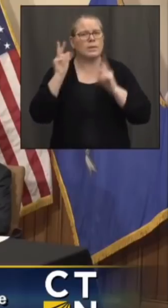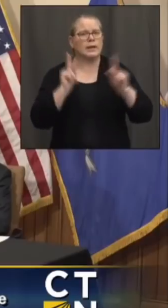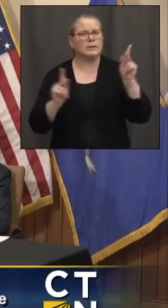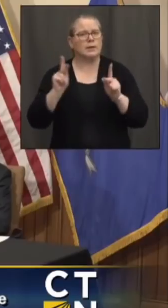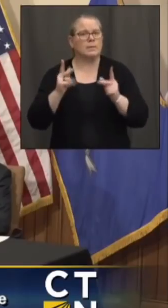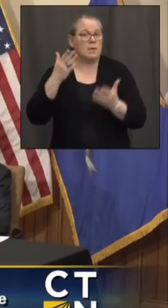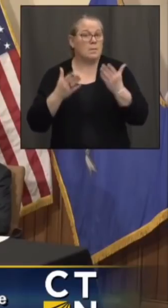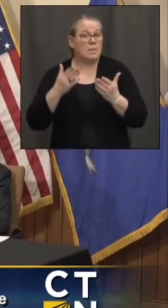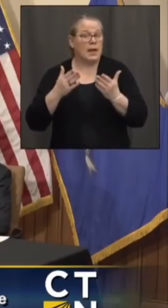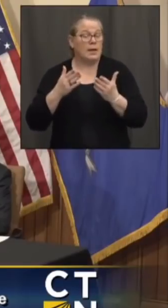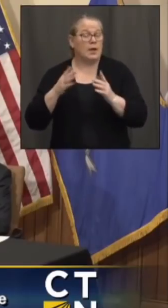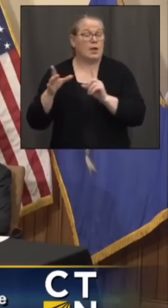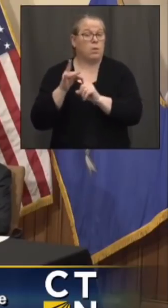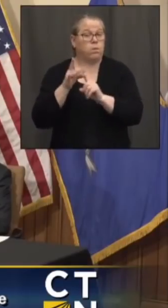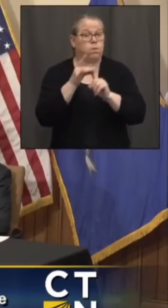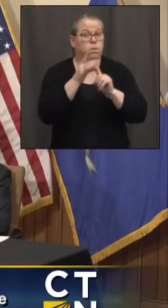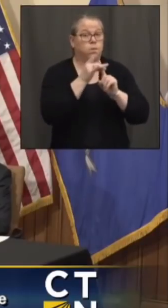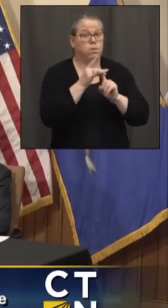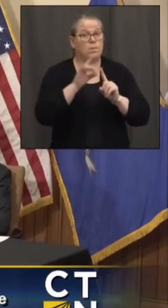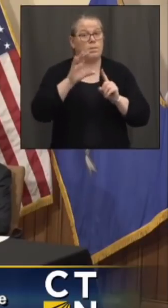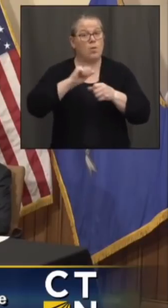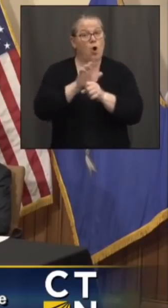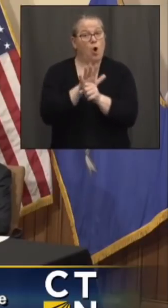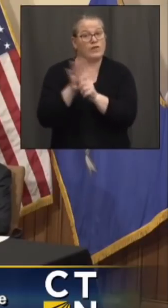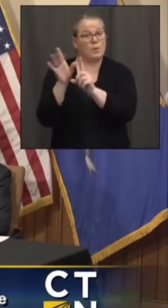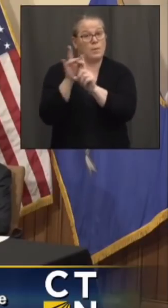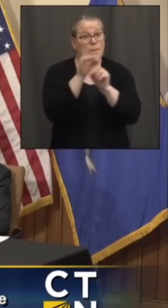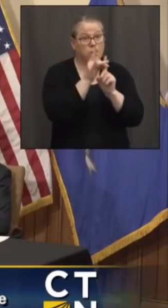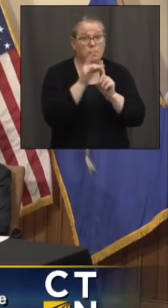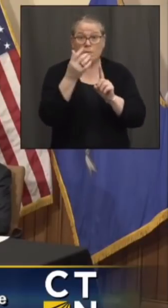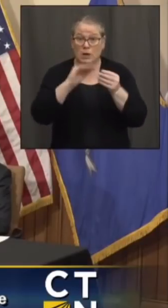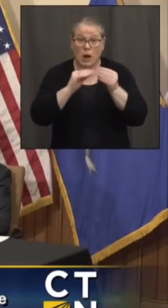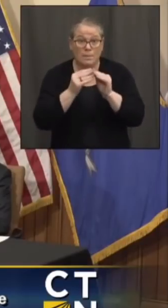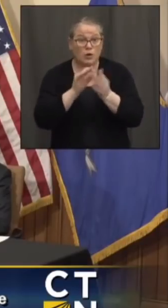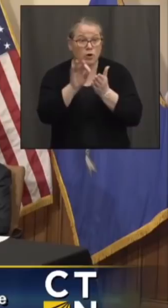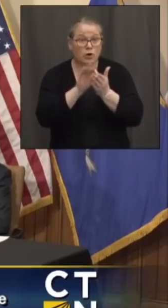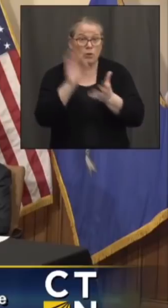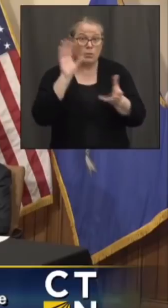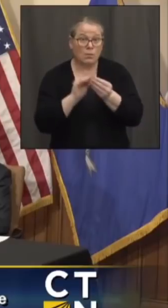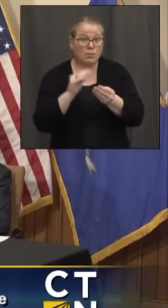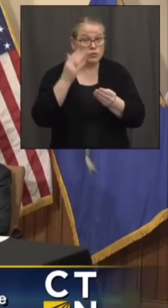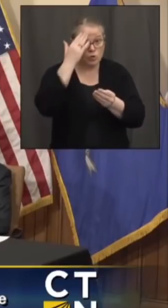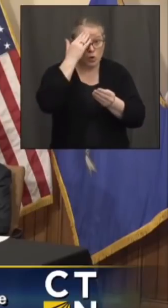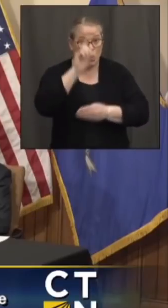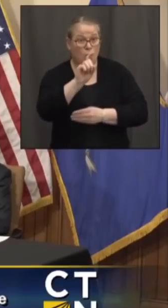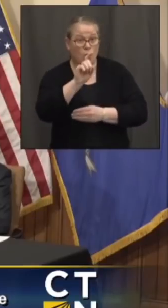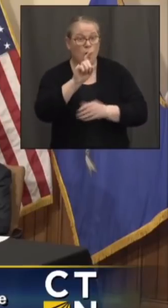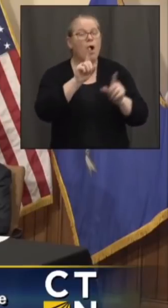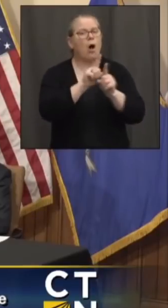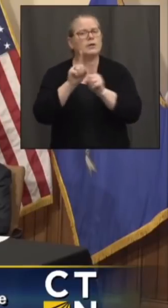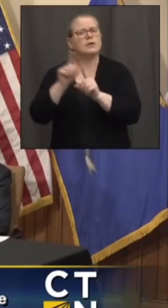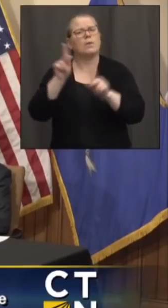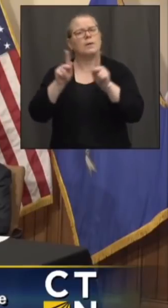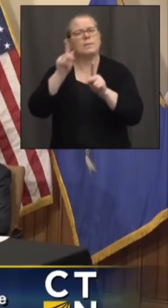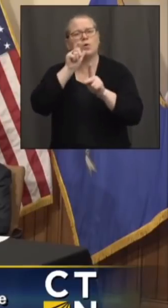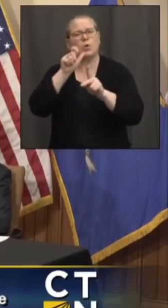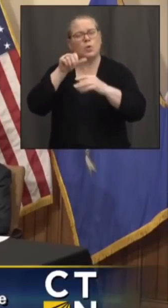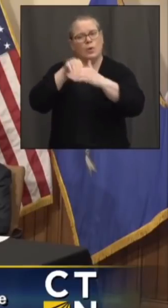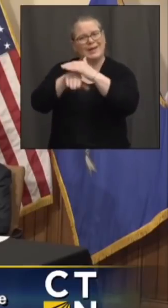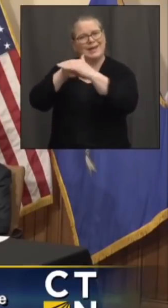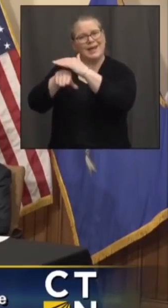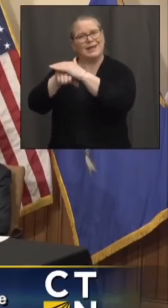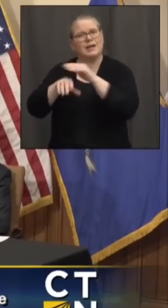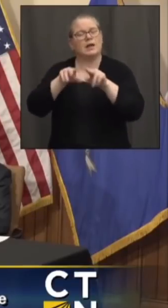contracted COVID? And where do things stand right now with vaccinating not only people in the shelters, but also reaching people who may